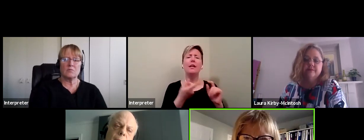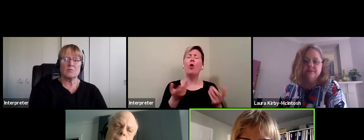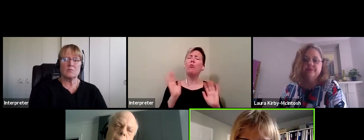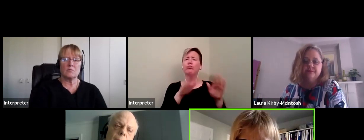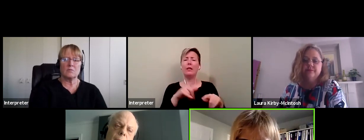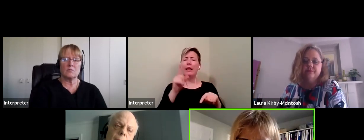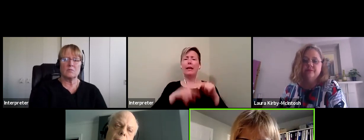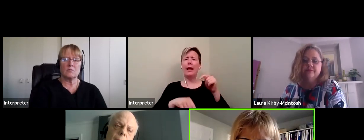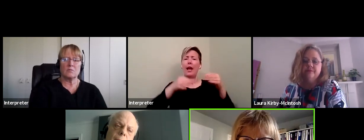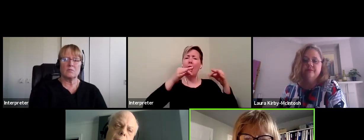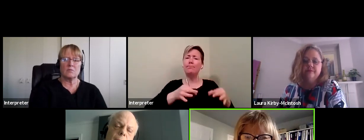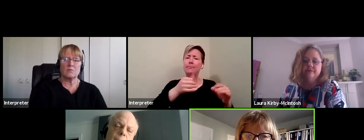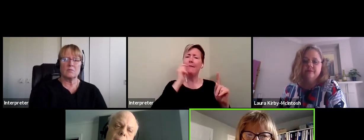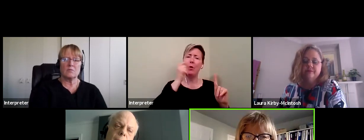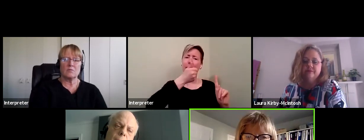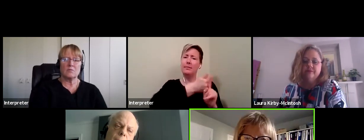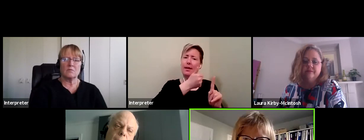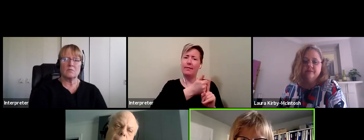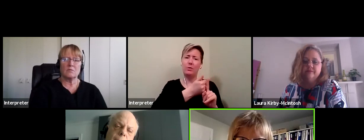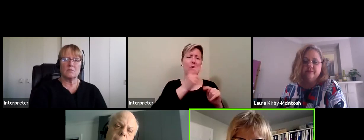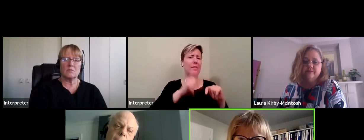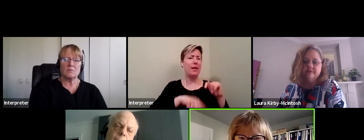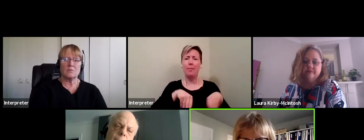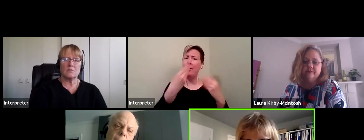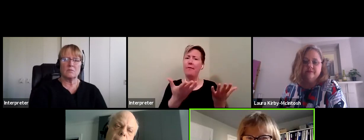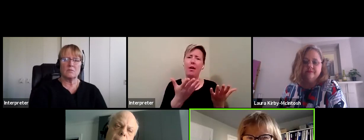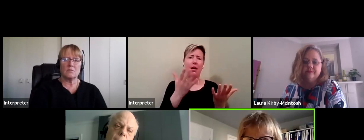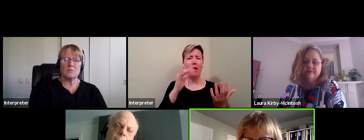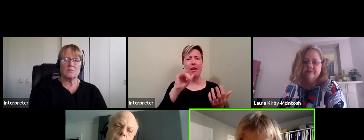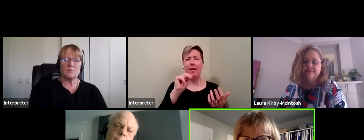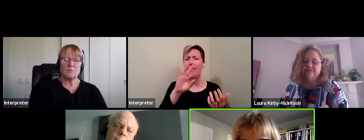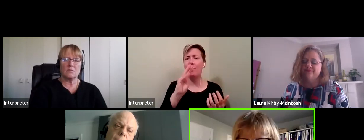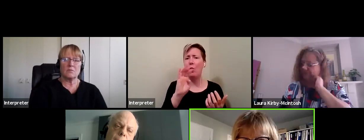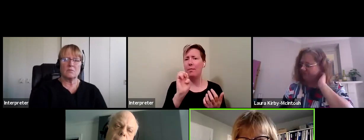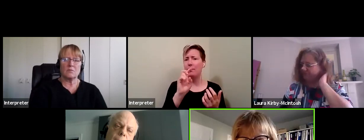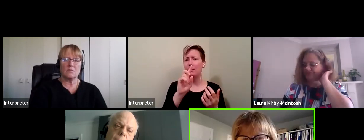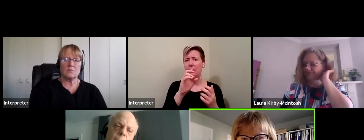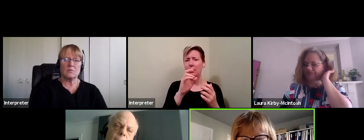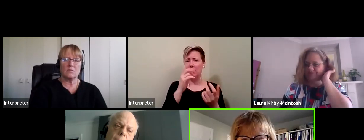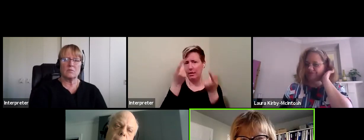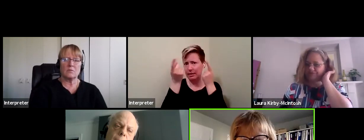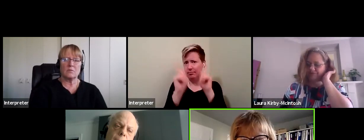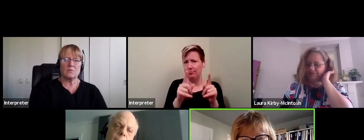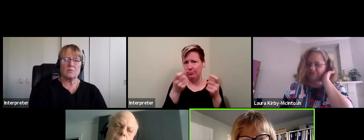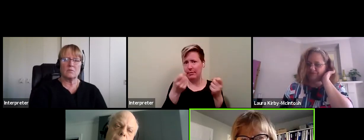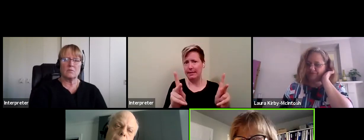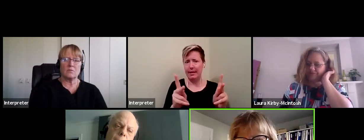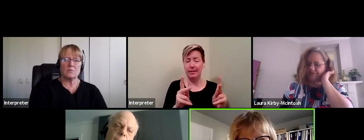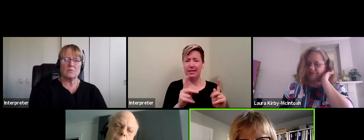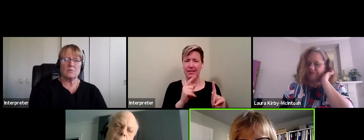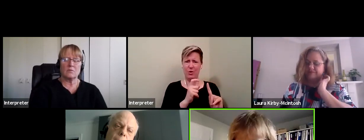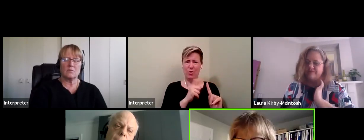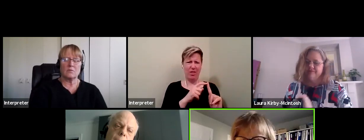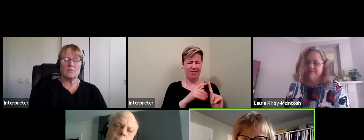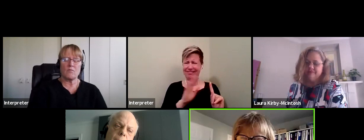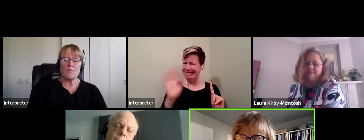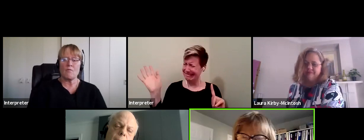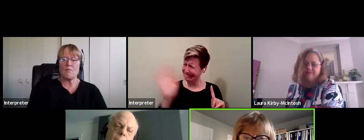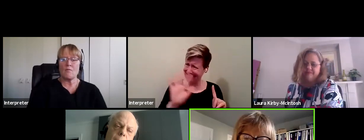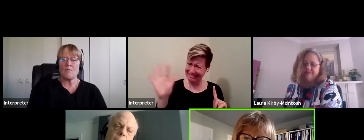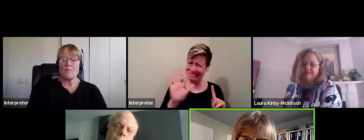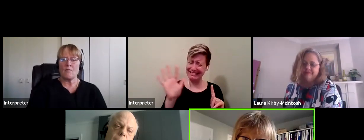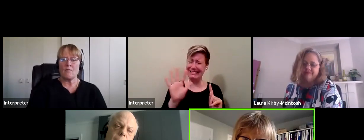or to give informed consent. So incapacity is equated with communication disabilities. And we are trying desperately